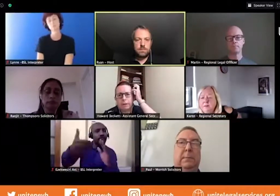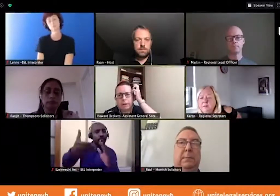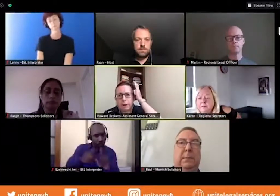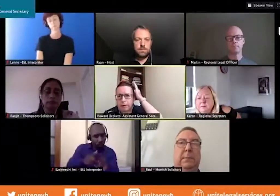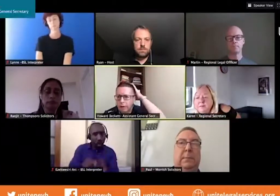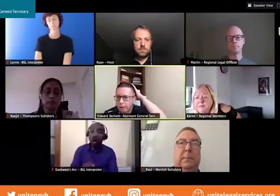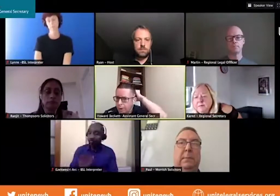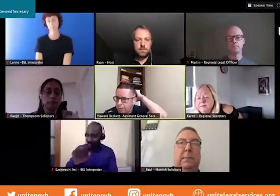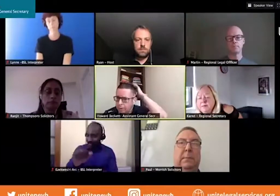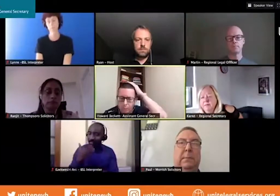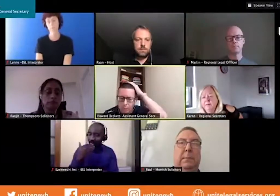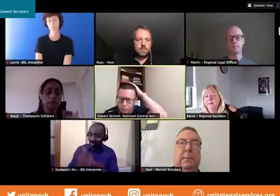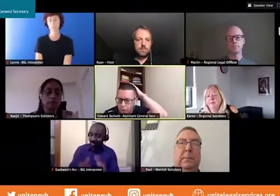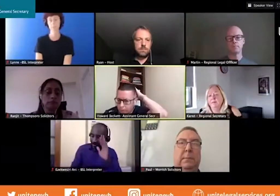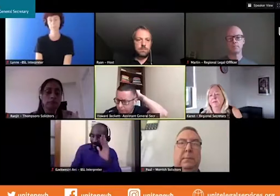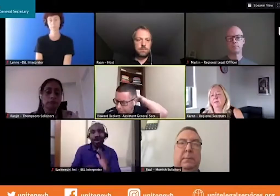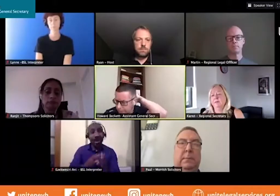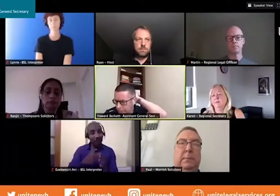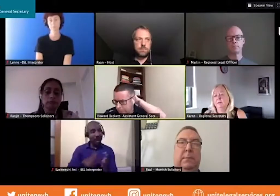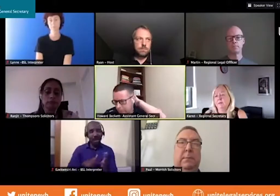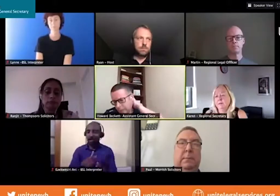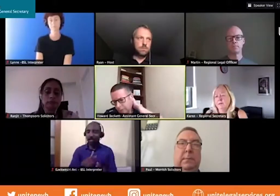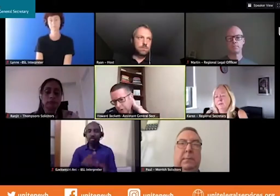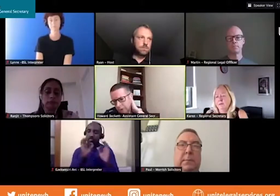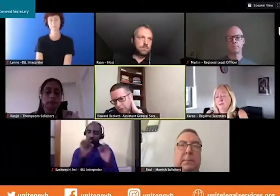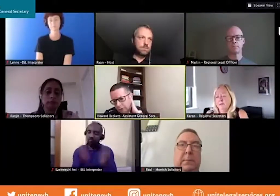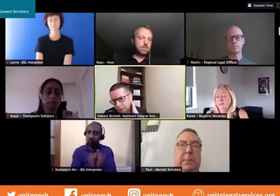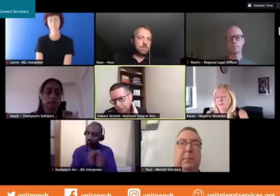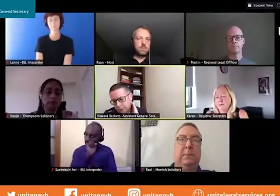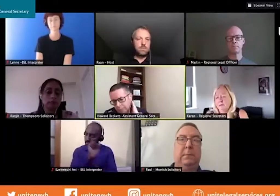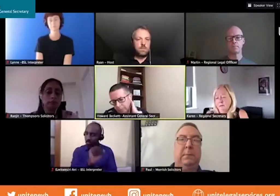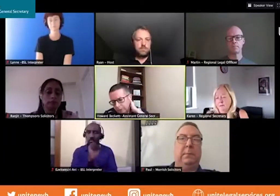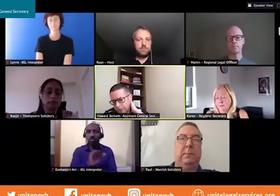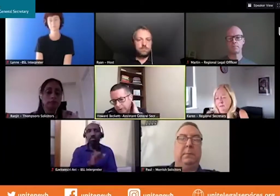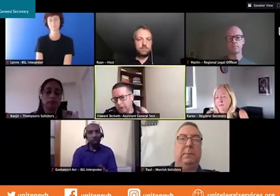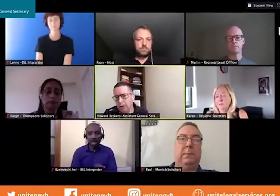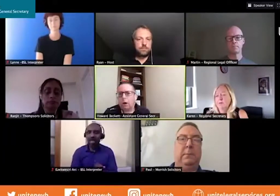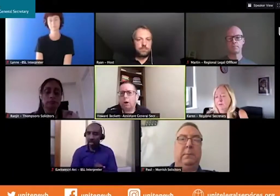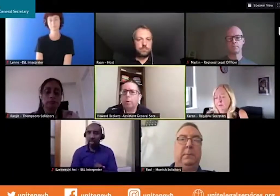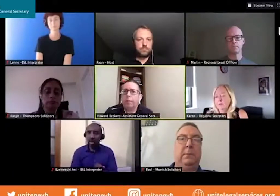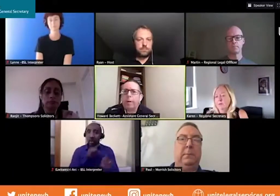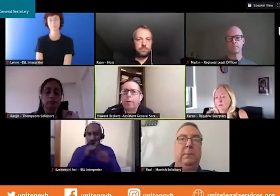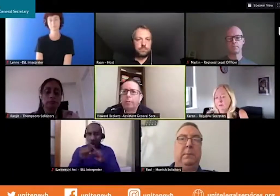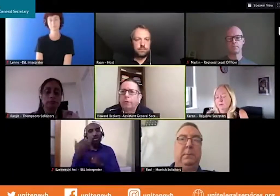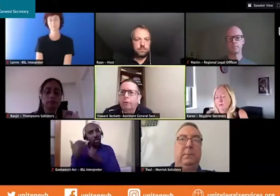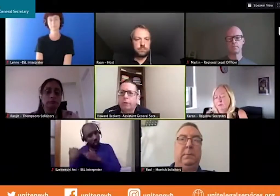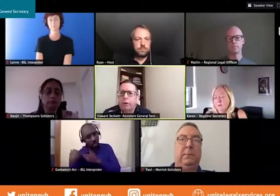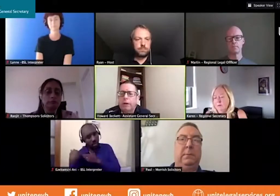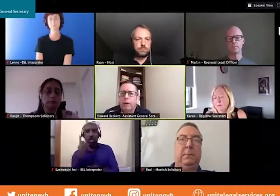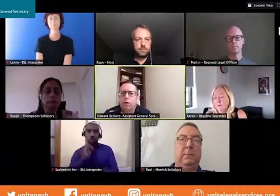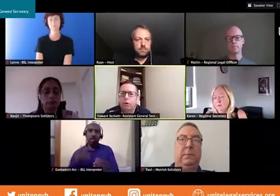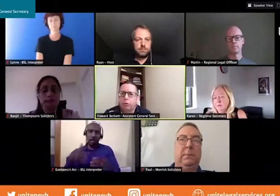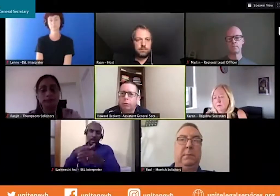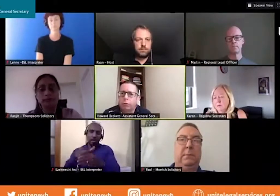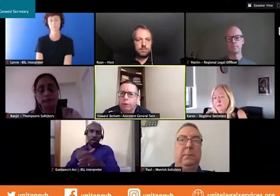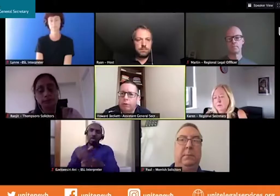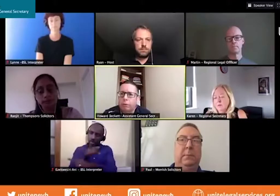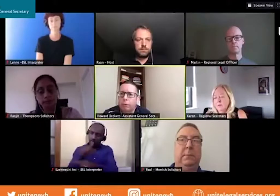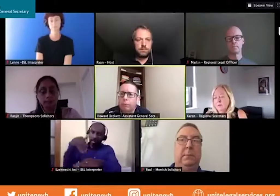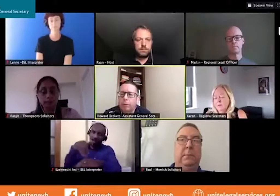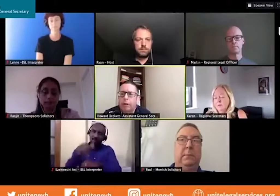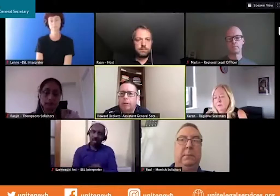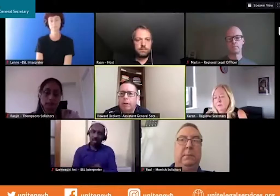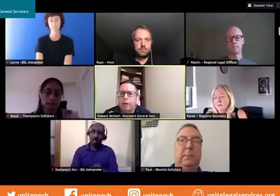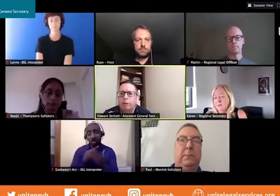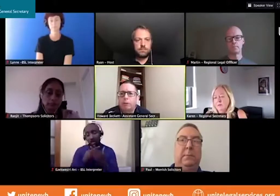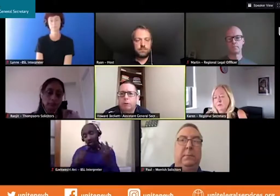please, Karen. Yeah, Martin's spot on. These are burdens that fall predominantly on our women members, and all sorts of issues in